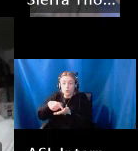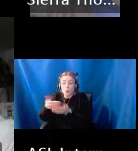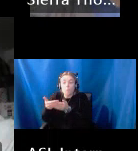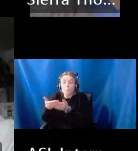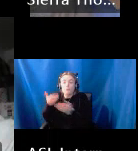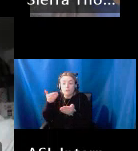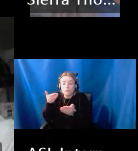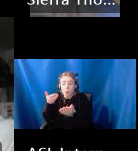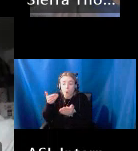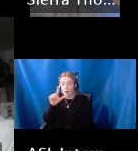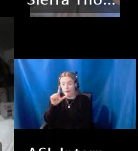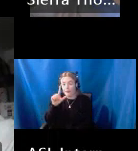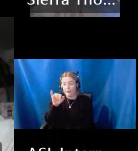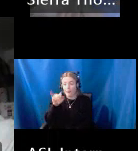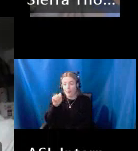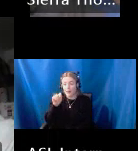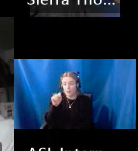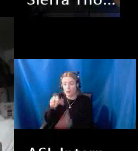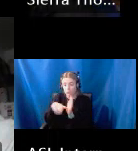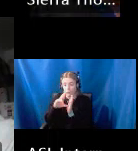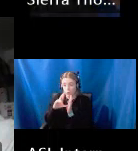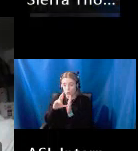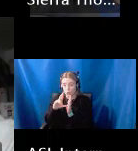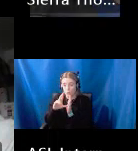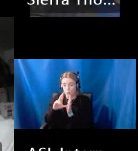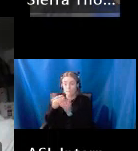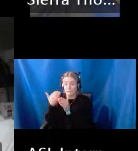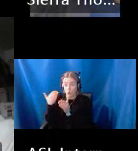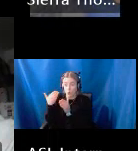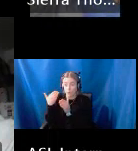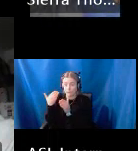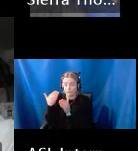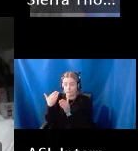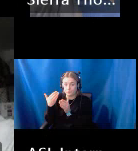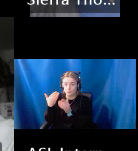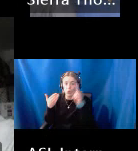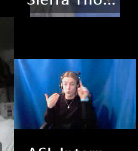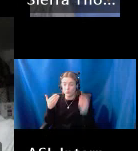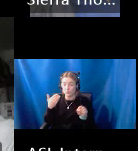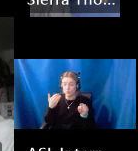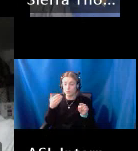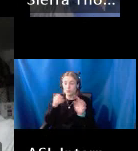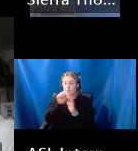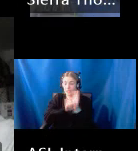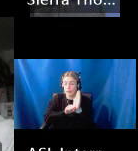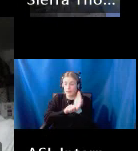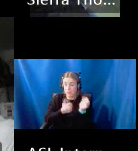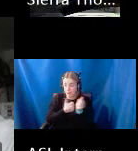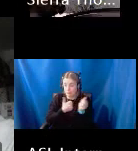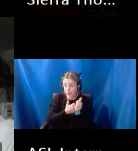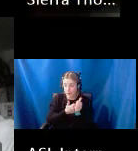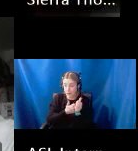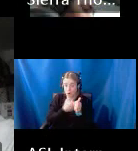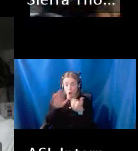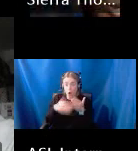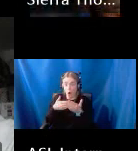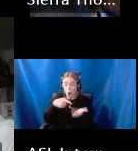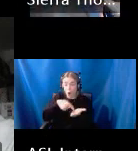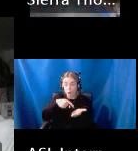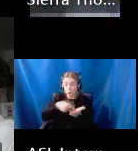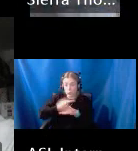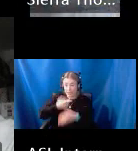just want to make sure that we're on the same page with what's due and when it's due. So I'm going to go back